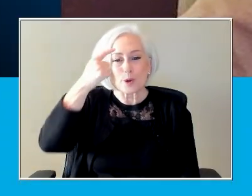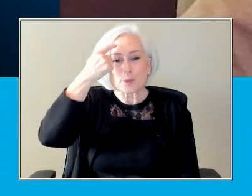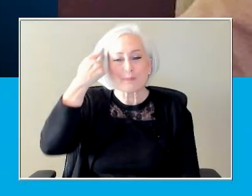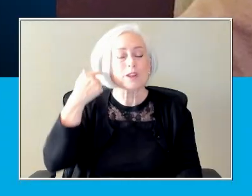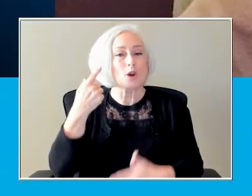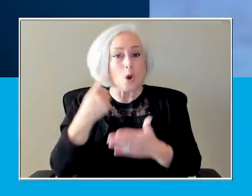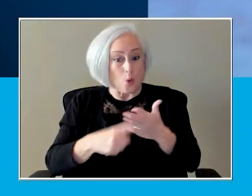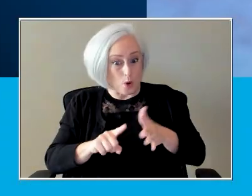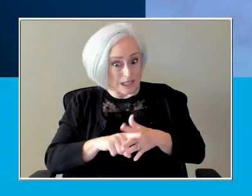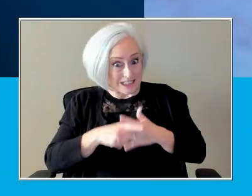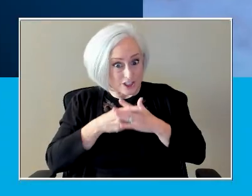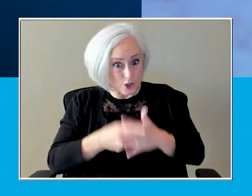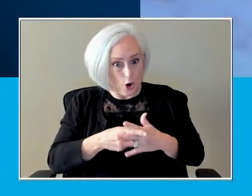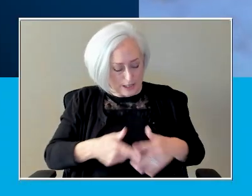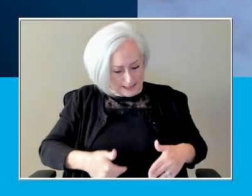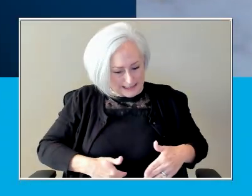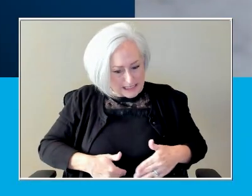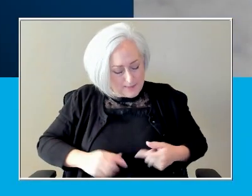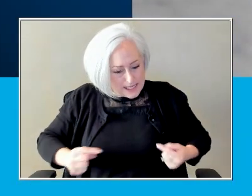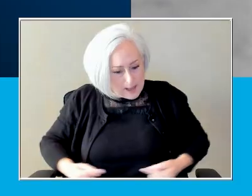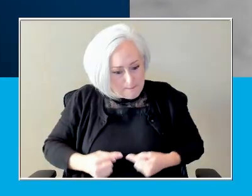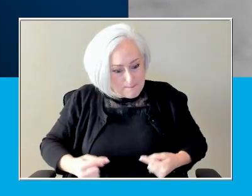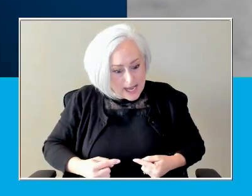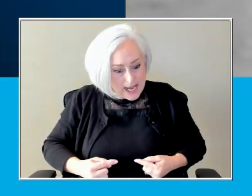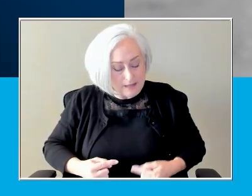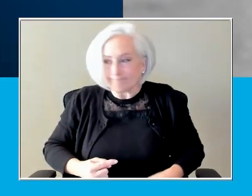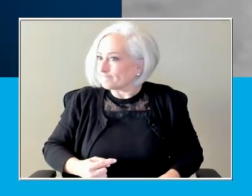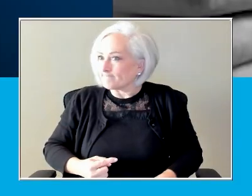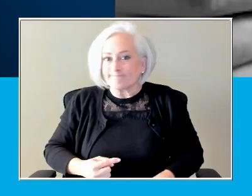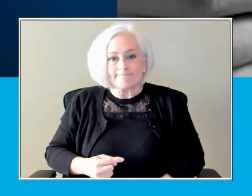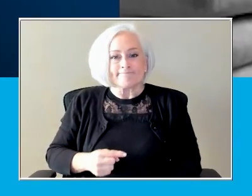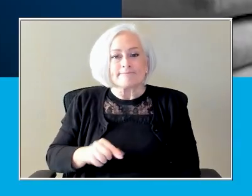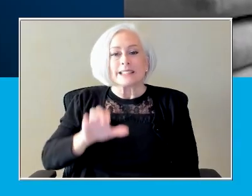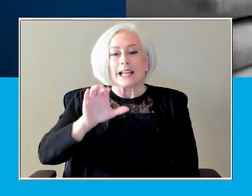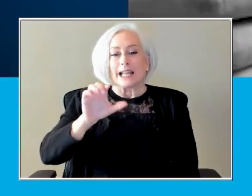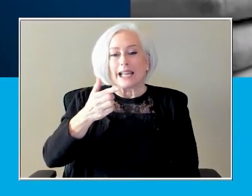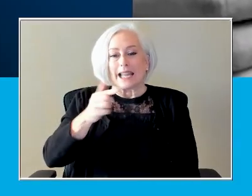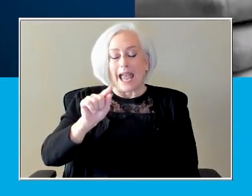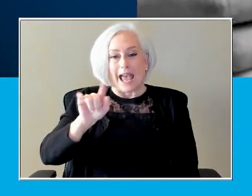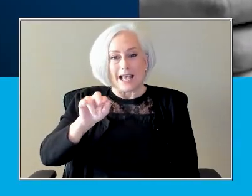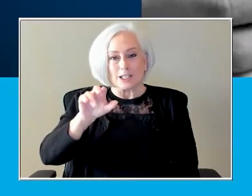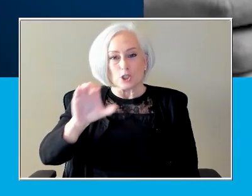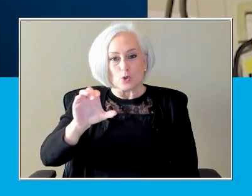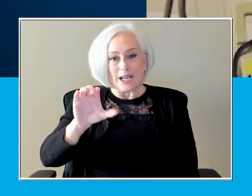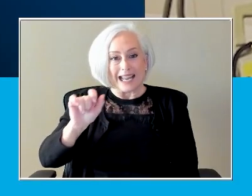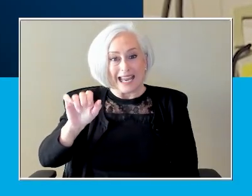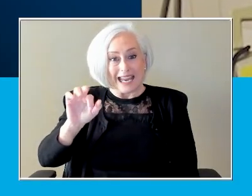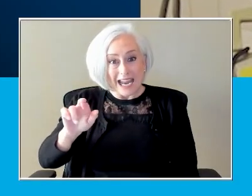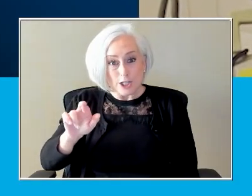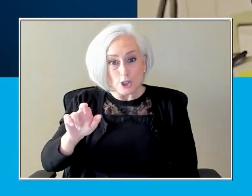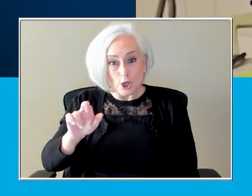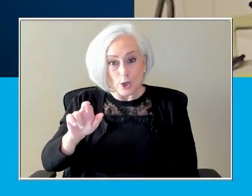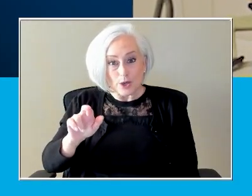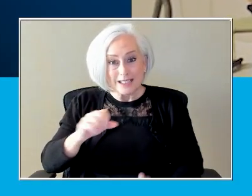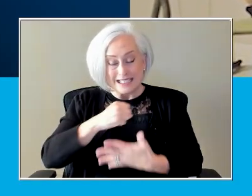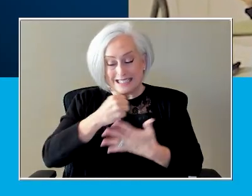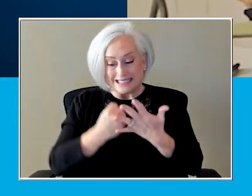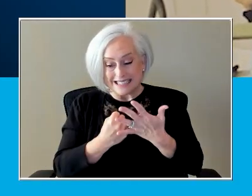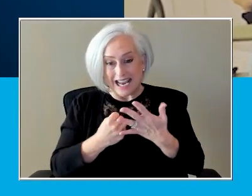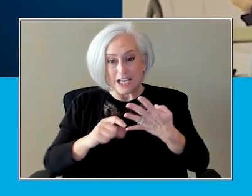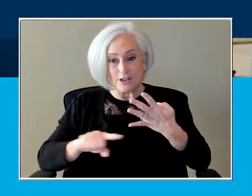as a stomach ache was actually gastric cancer. And despite a stage 4 diagnosis, Austin Hill found hope